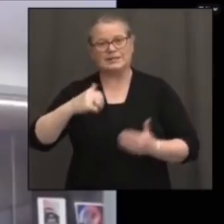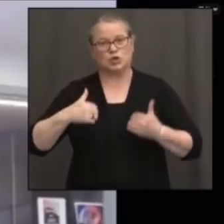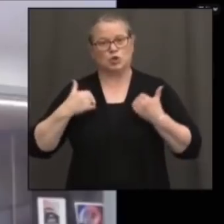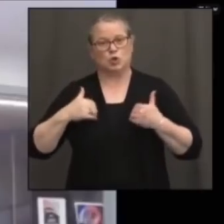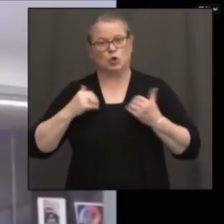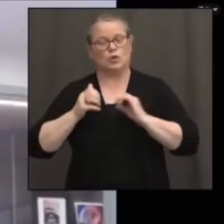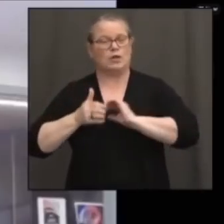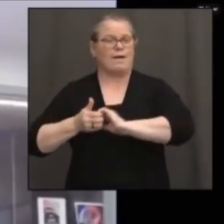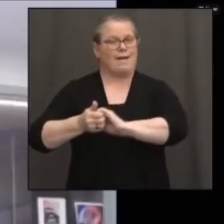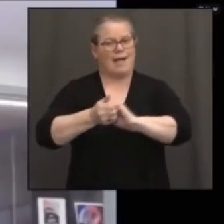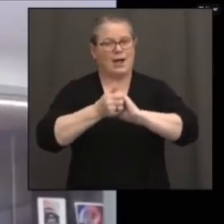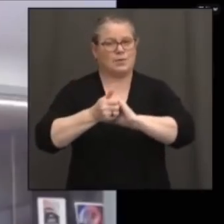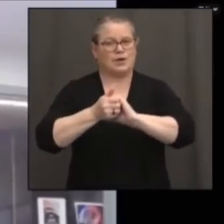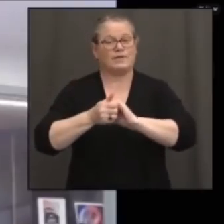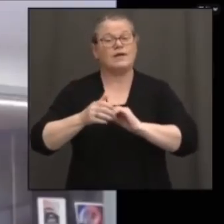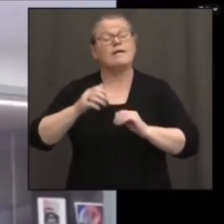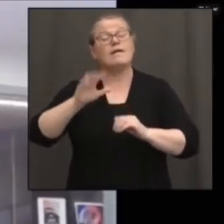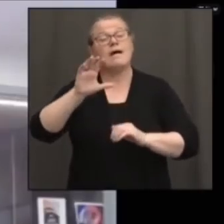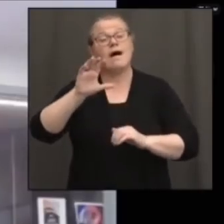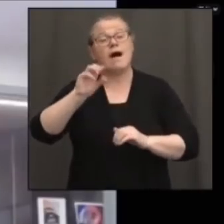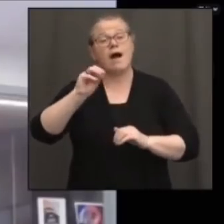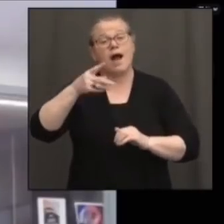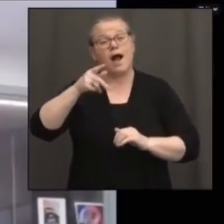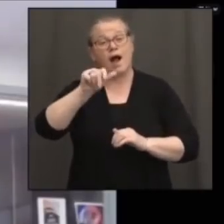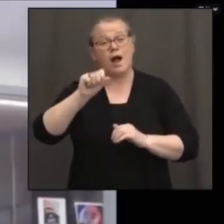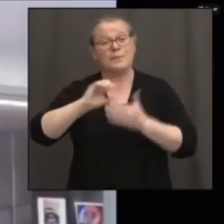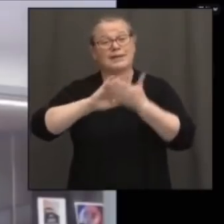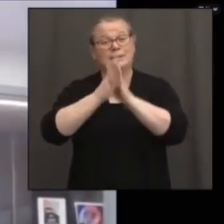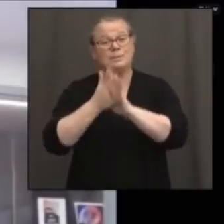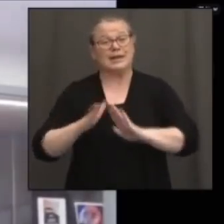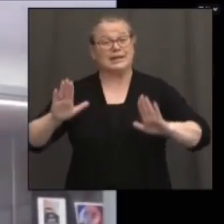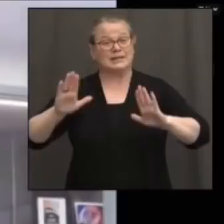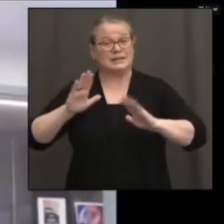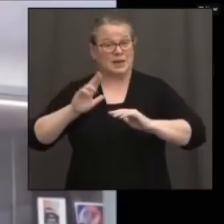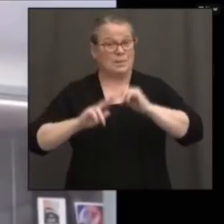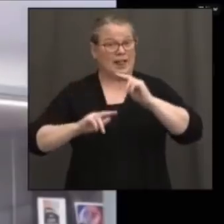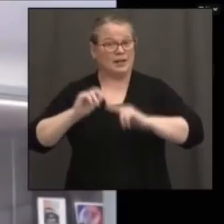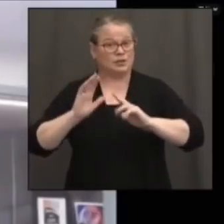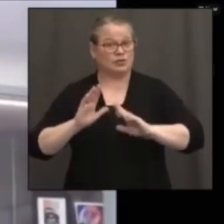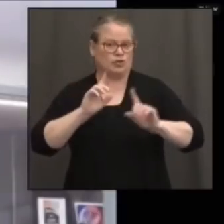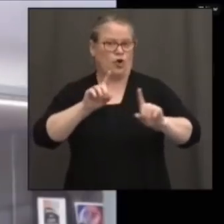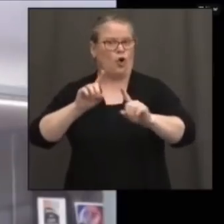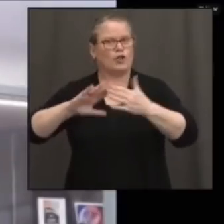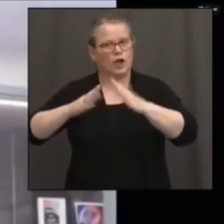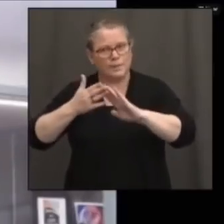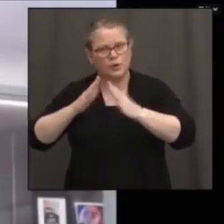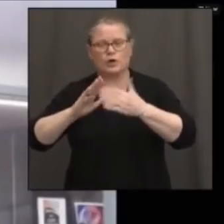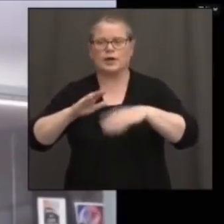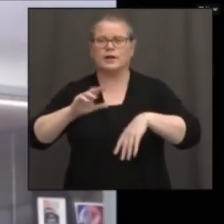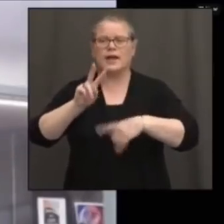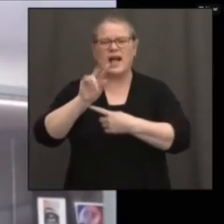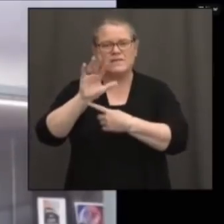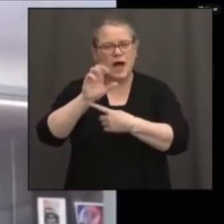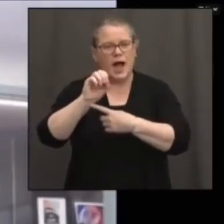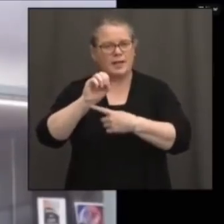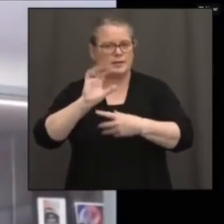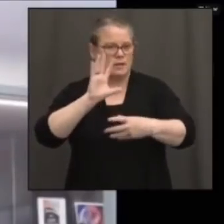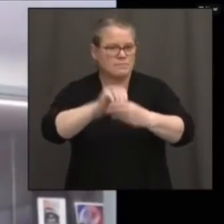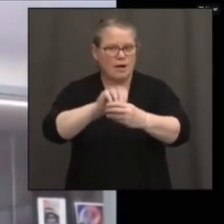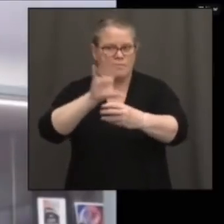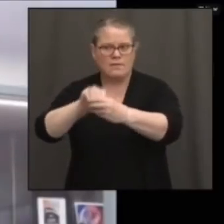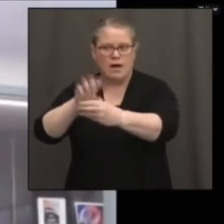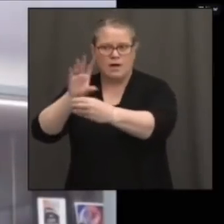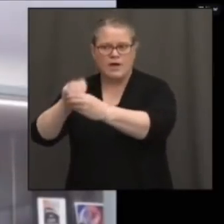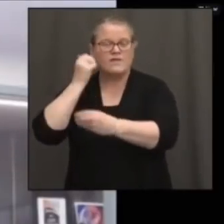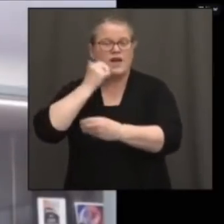are out in the community interrupting incidences of violence every day. While many things did slow down or stop, gun violence was